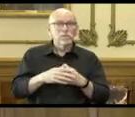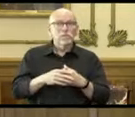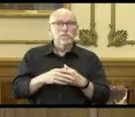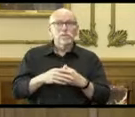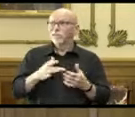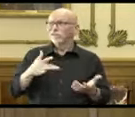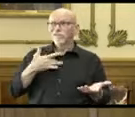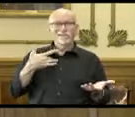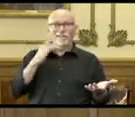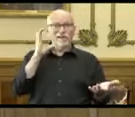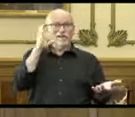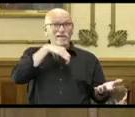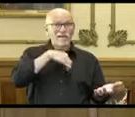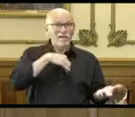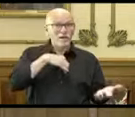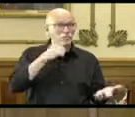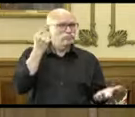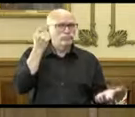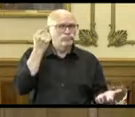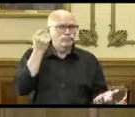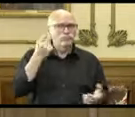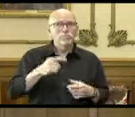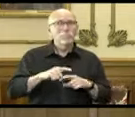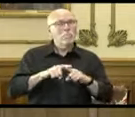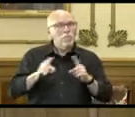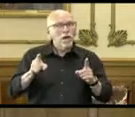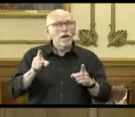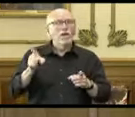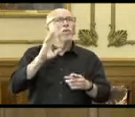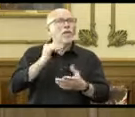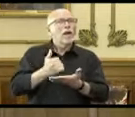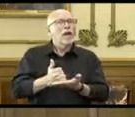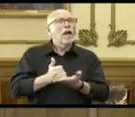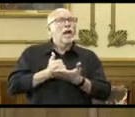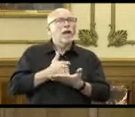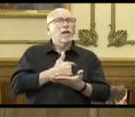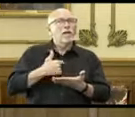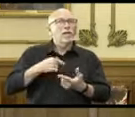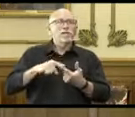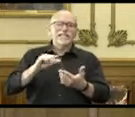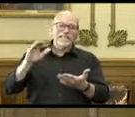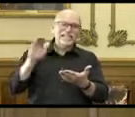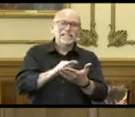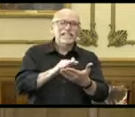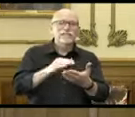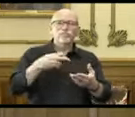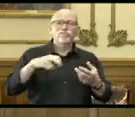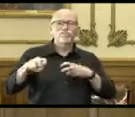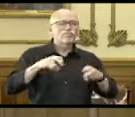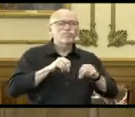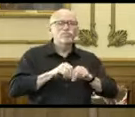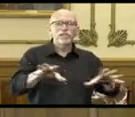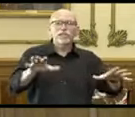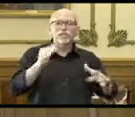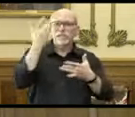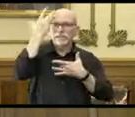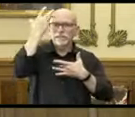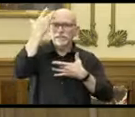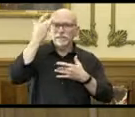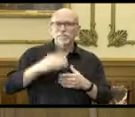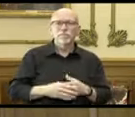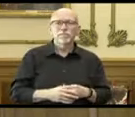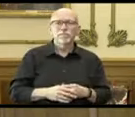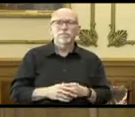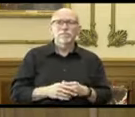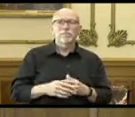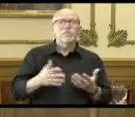odd as it may feel, can help us prevent the transmission of the virus, which again